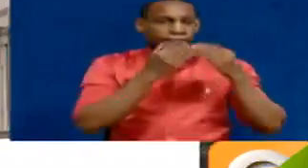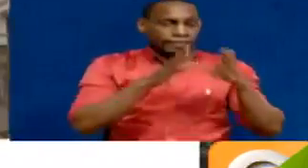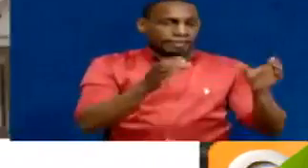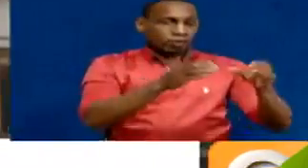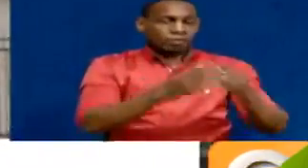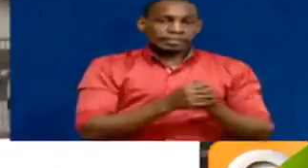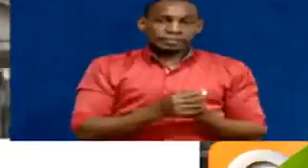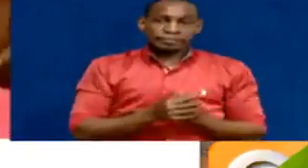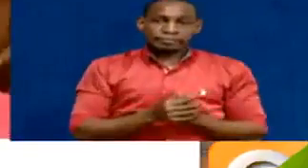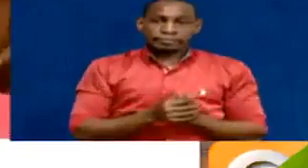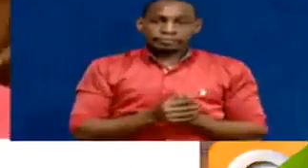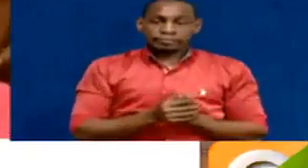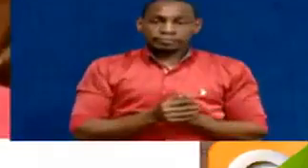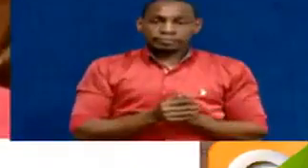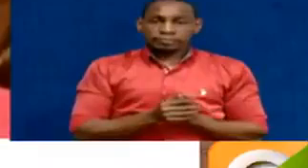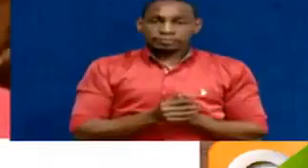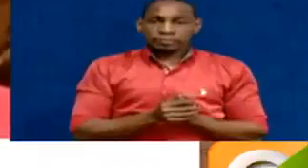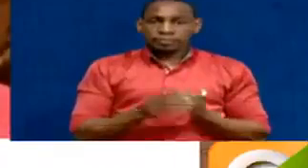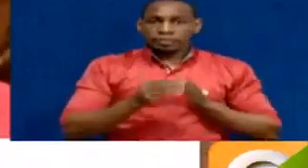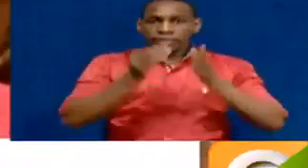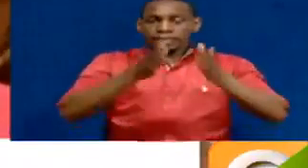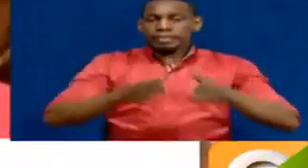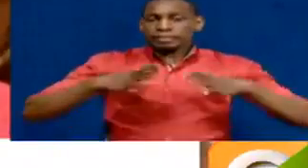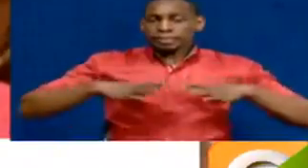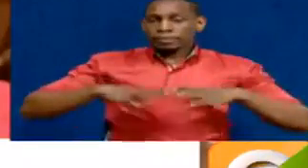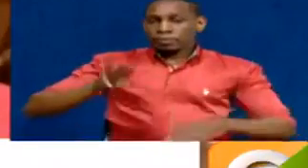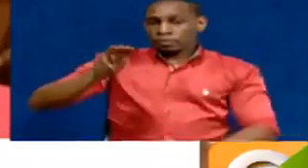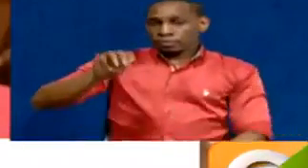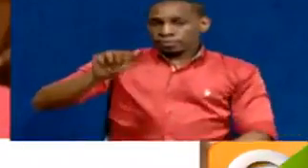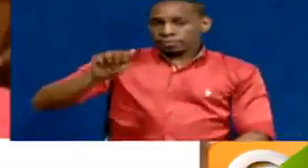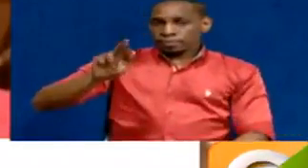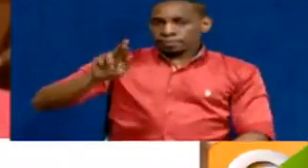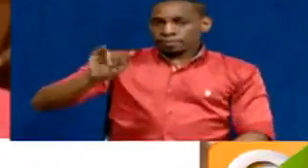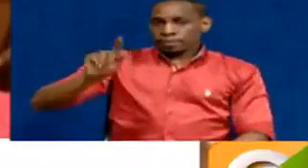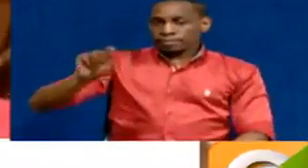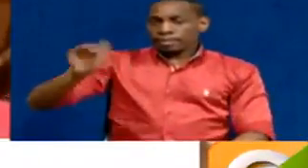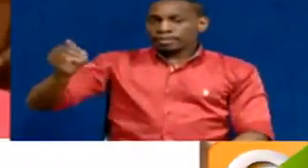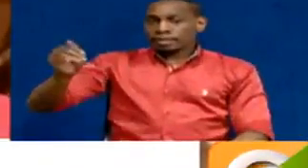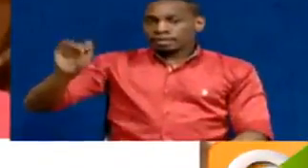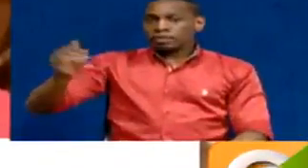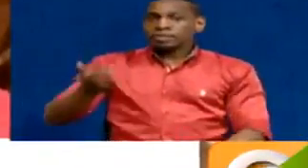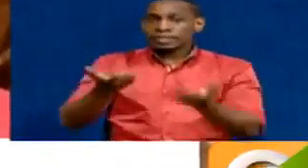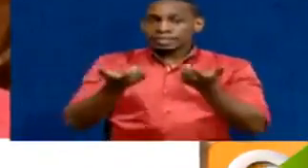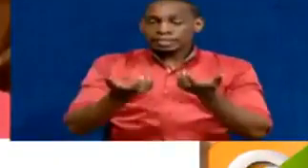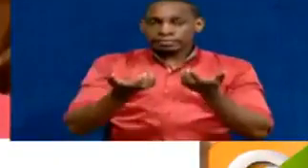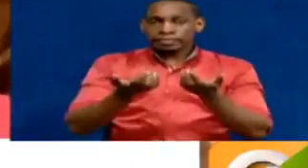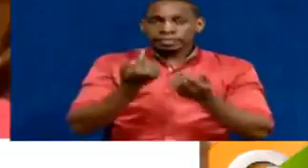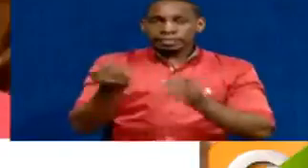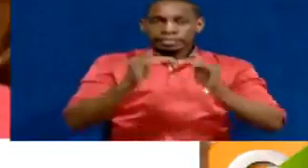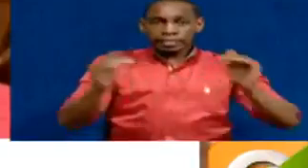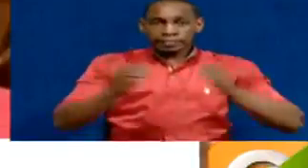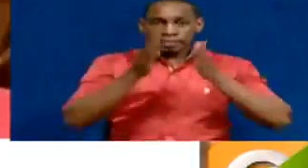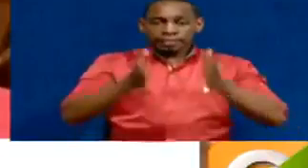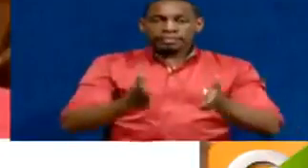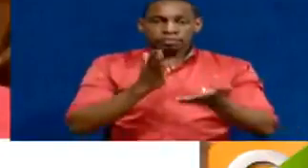the communities. The leaders that the people of Marsabit County need at every level are leaders with